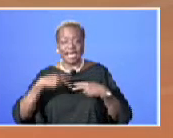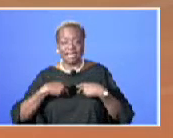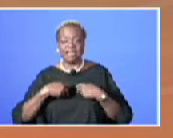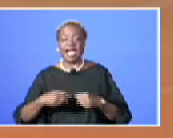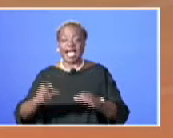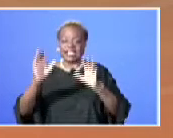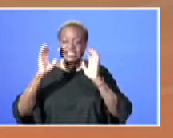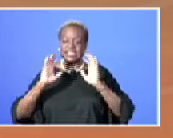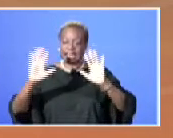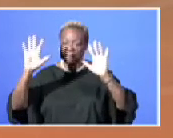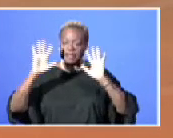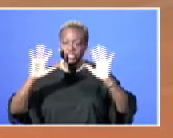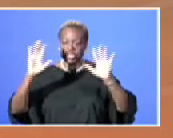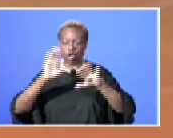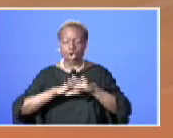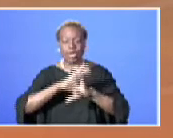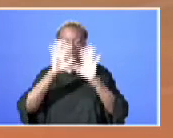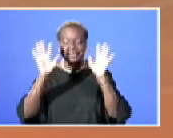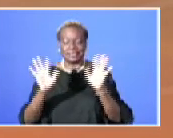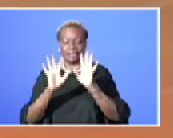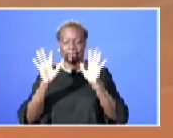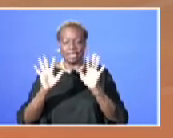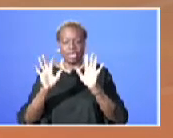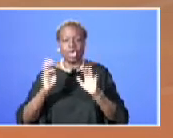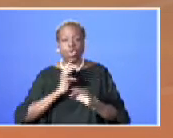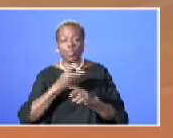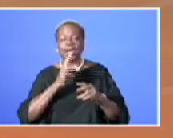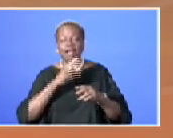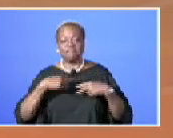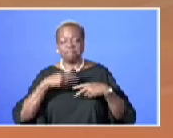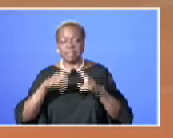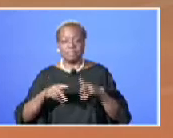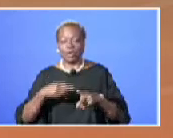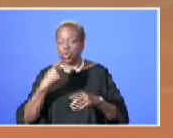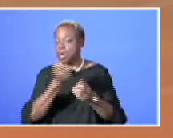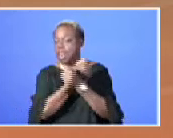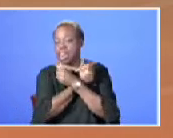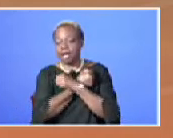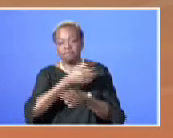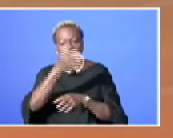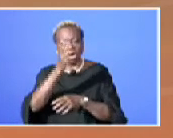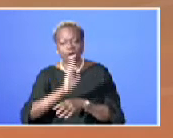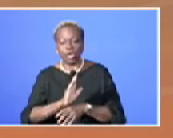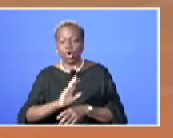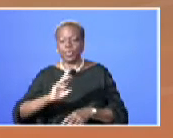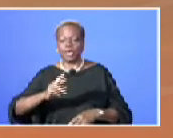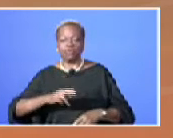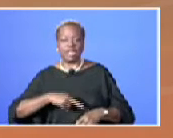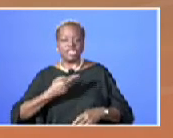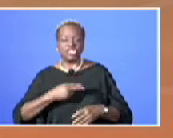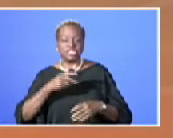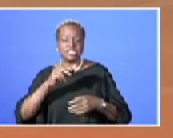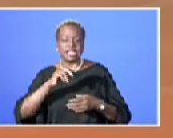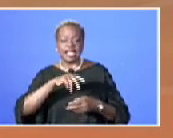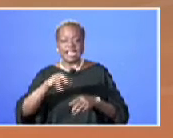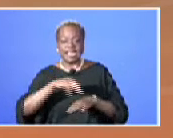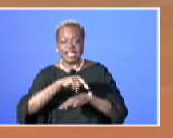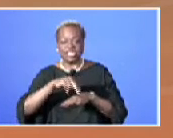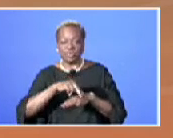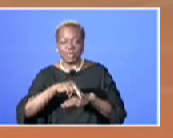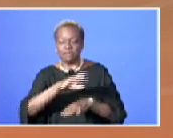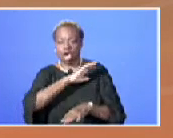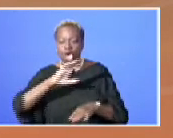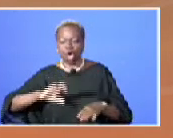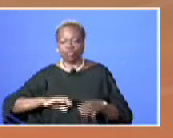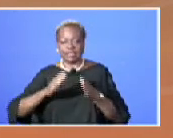of a virtual celebration. We know that we are people that love God. We call ourselves a religious nation or a Christian nation, but we know what that means. God is in our heart.